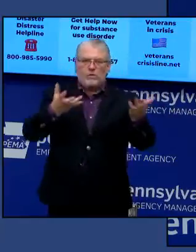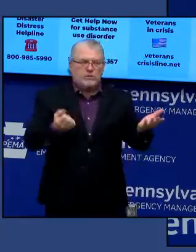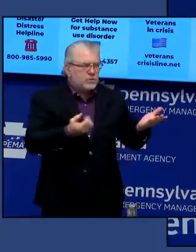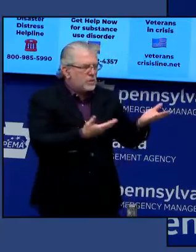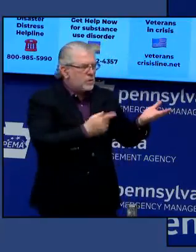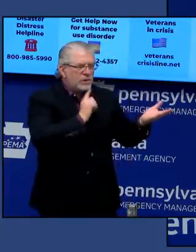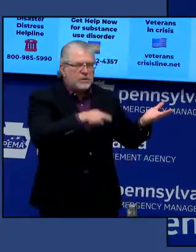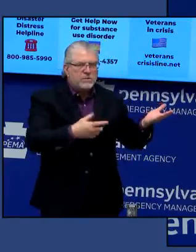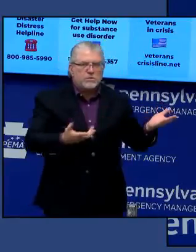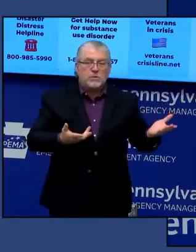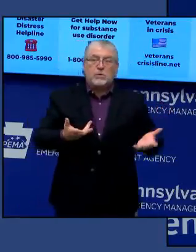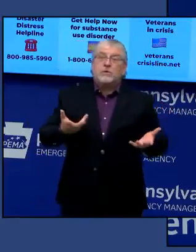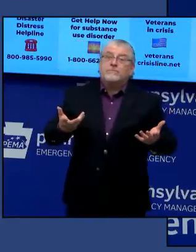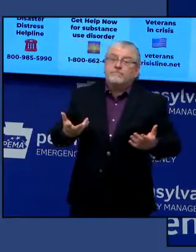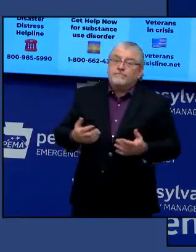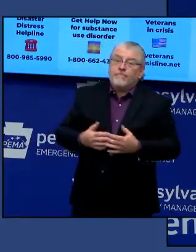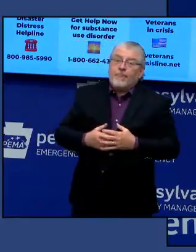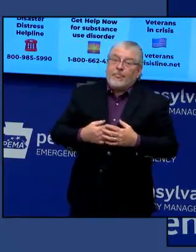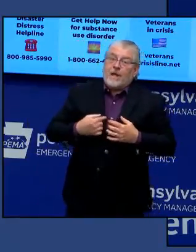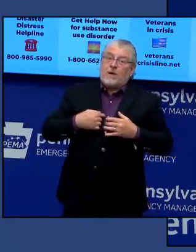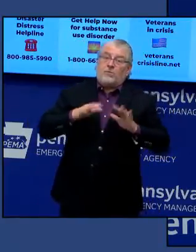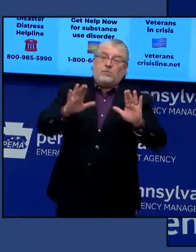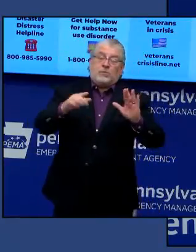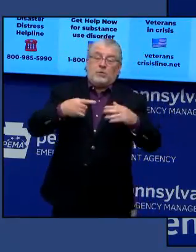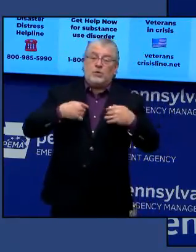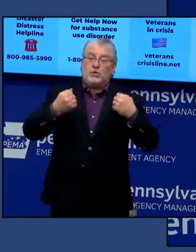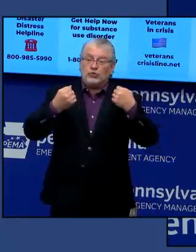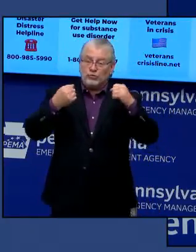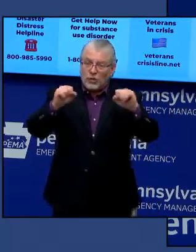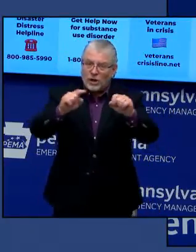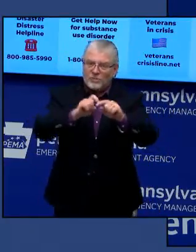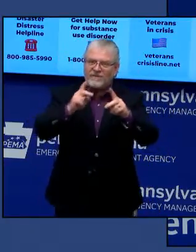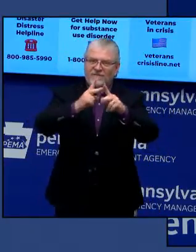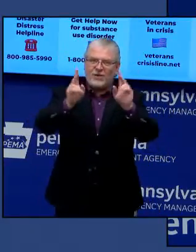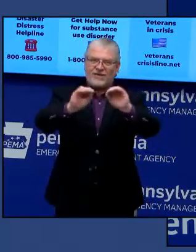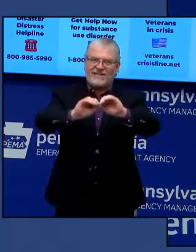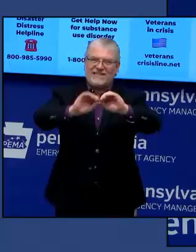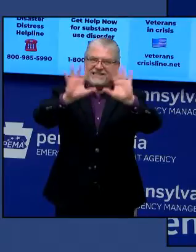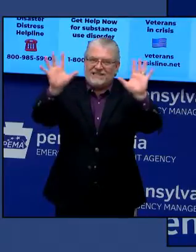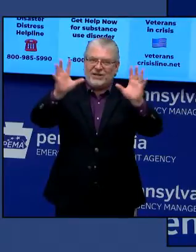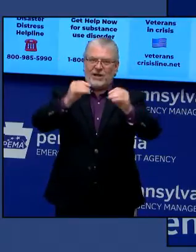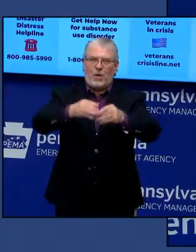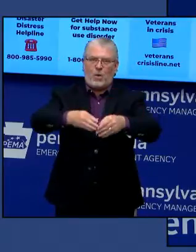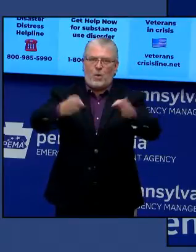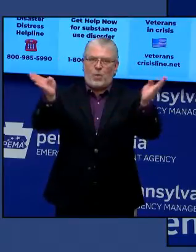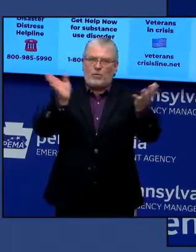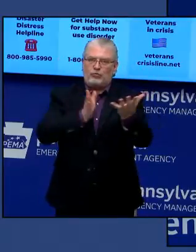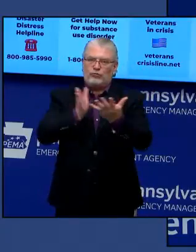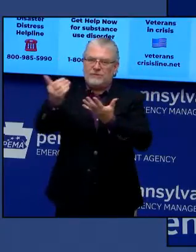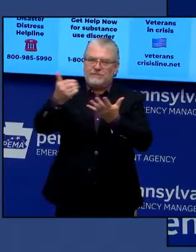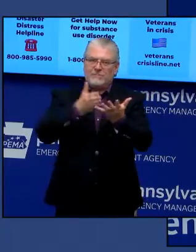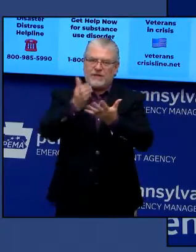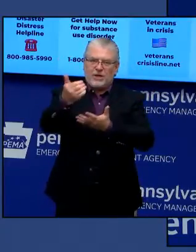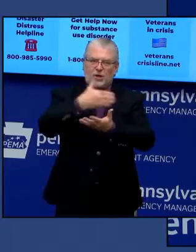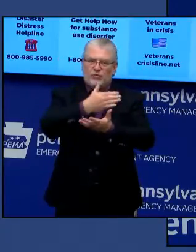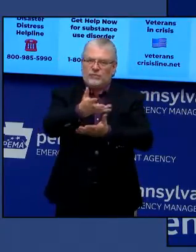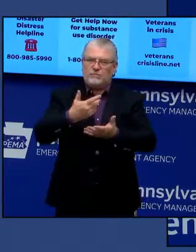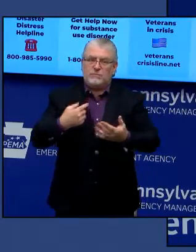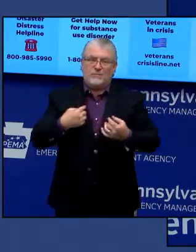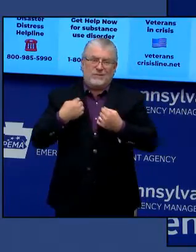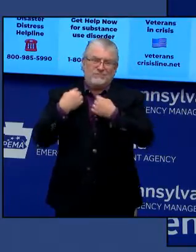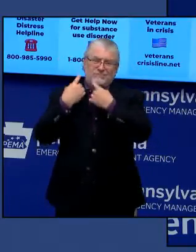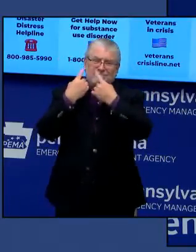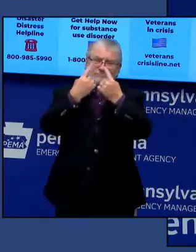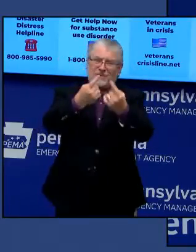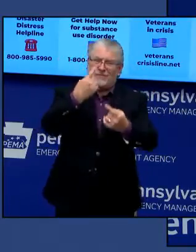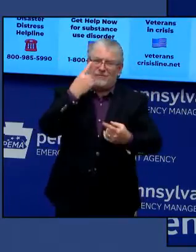remember how many months. And really trying to relay that information in a clear, concise way. Sometimes there